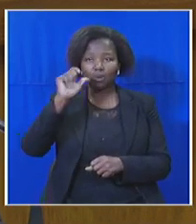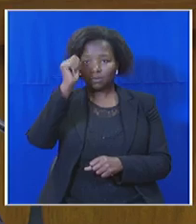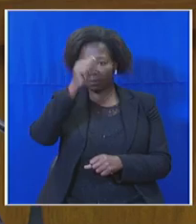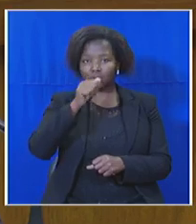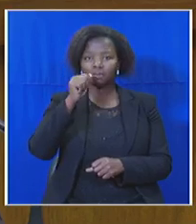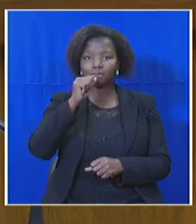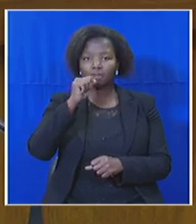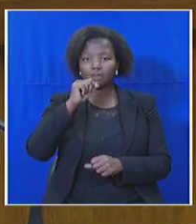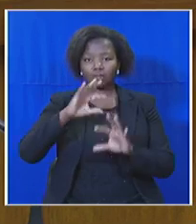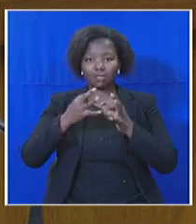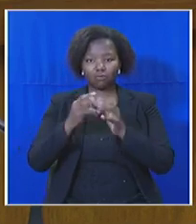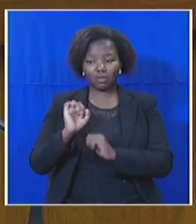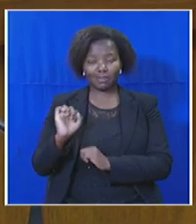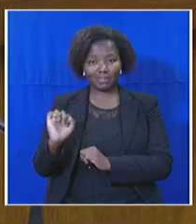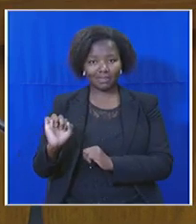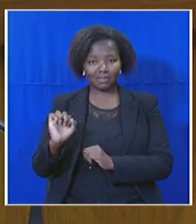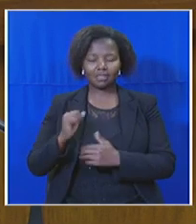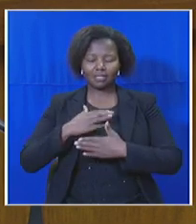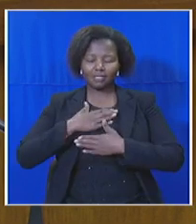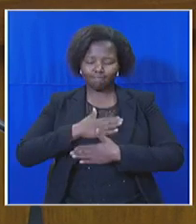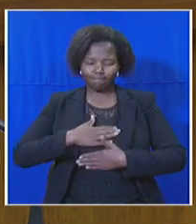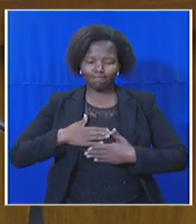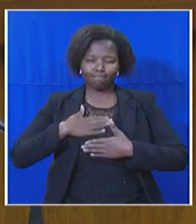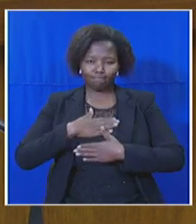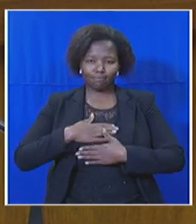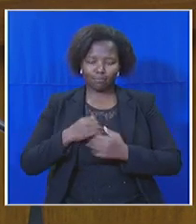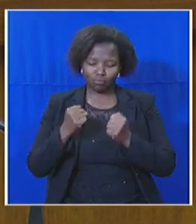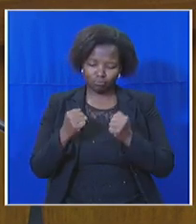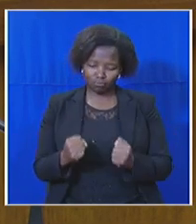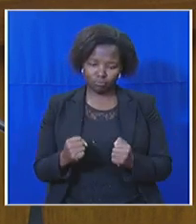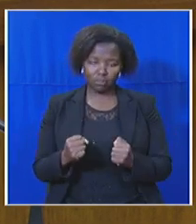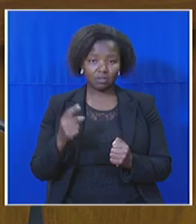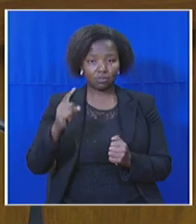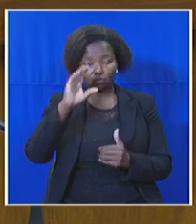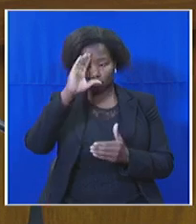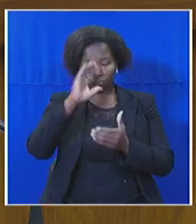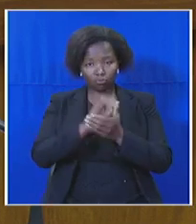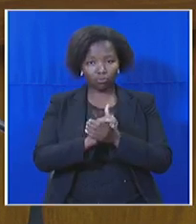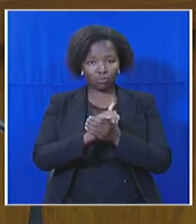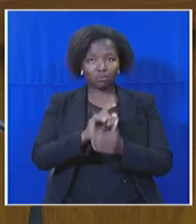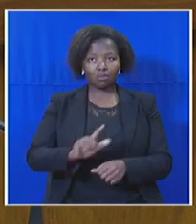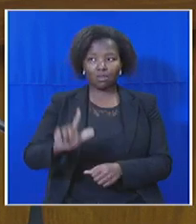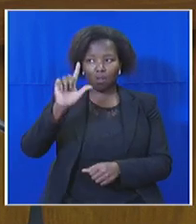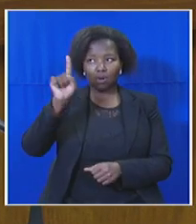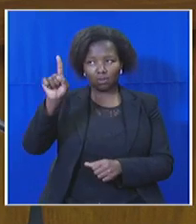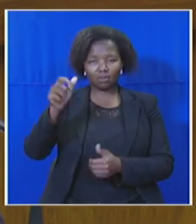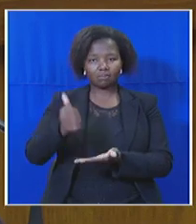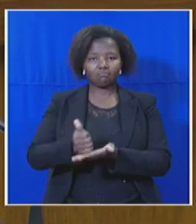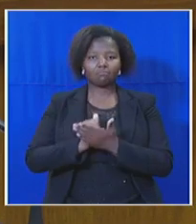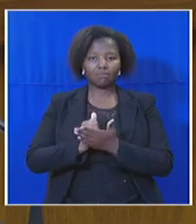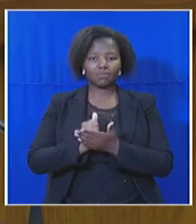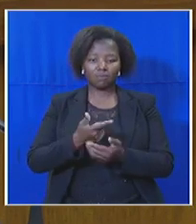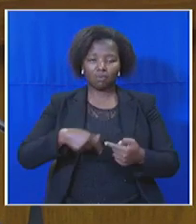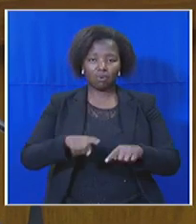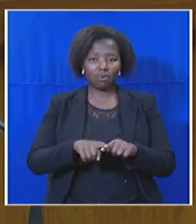and strengthen you at this difficult time. Trust in the Lord, for he is our Savior. Robala